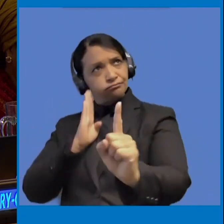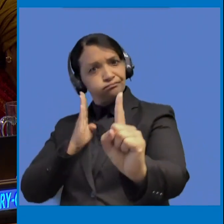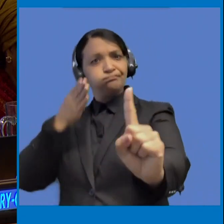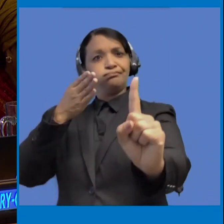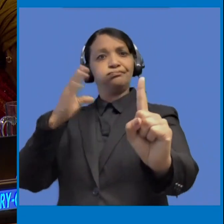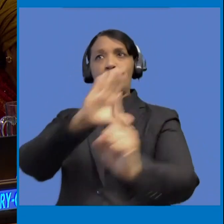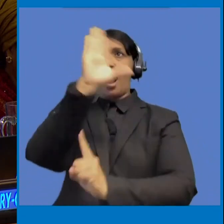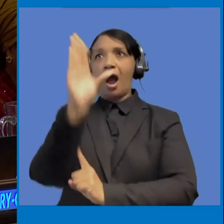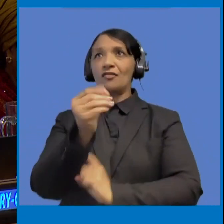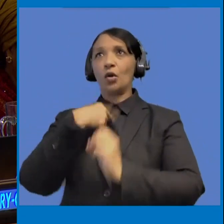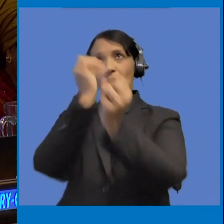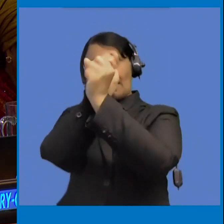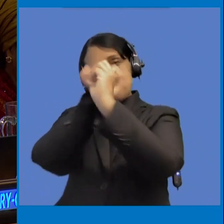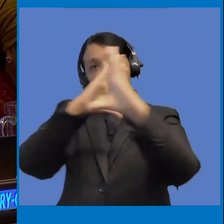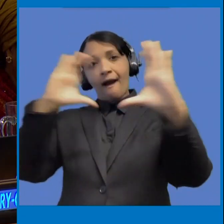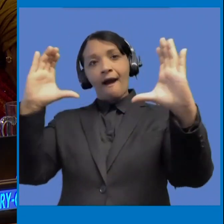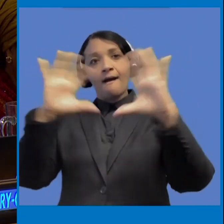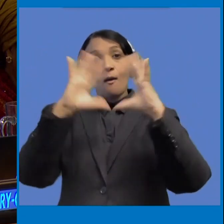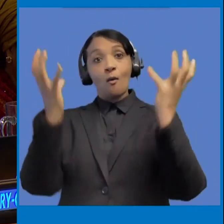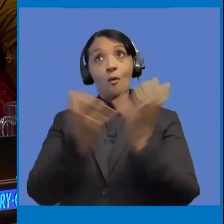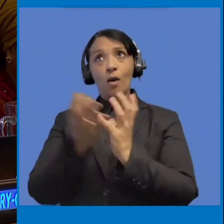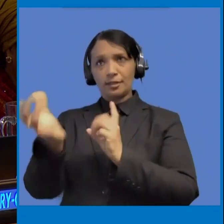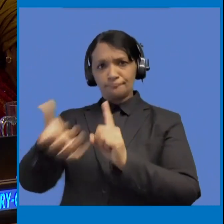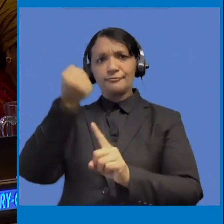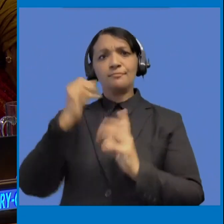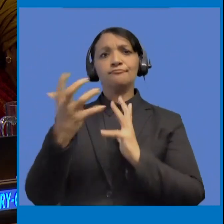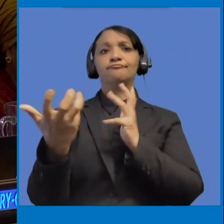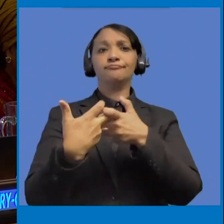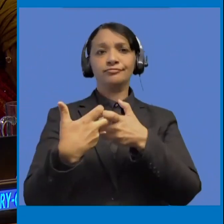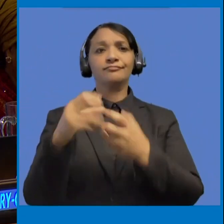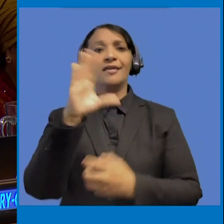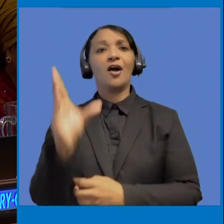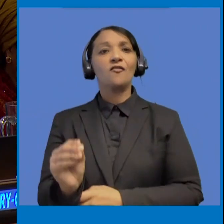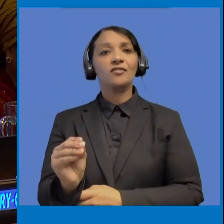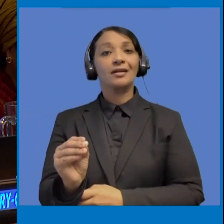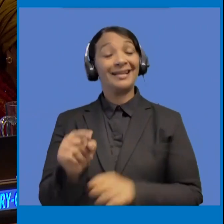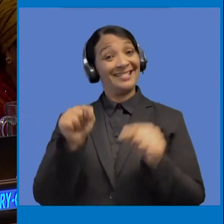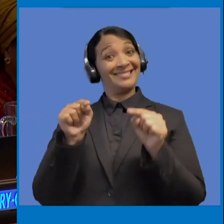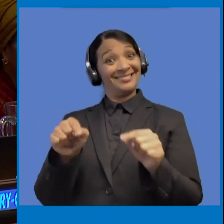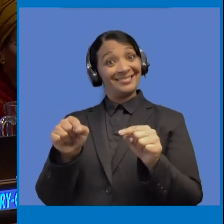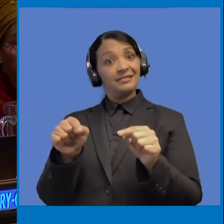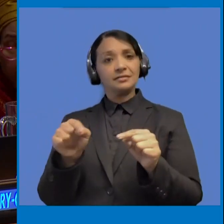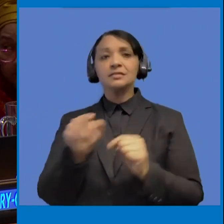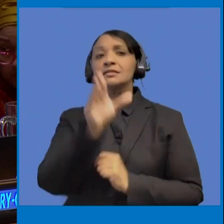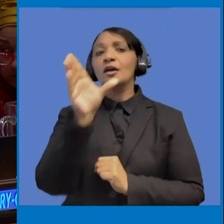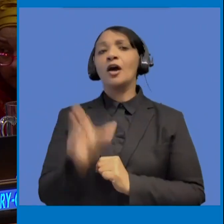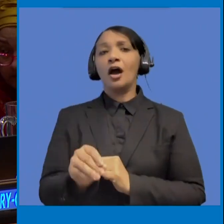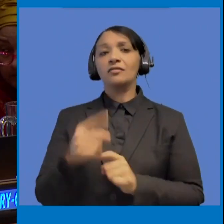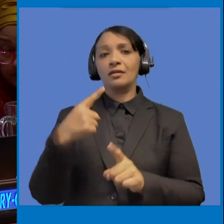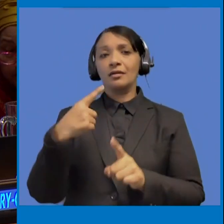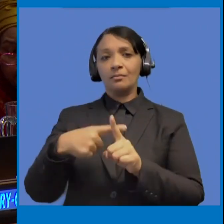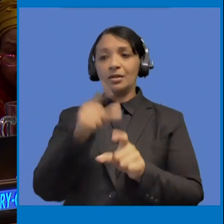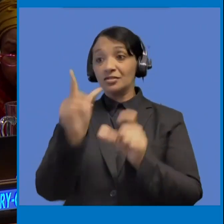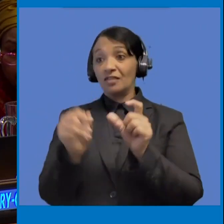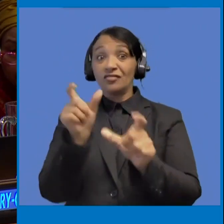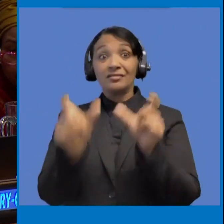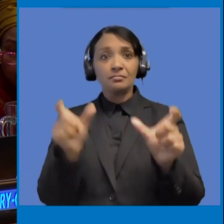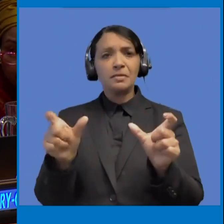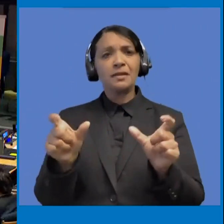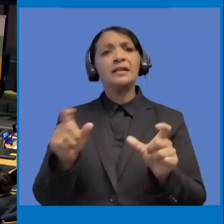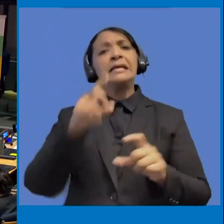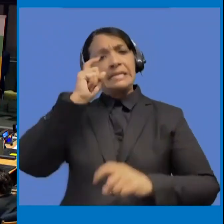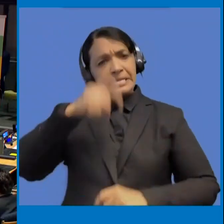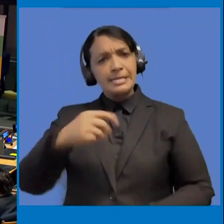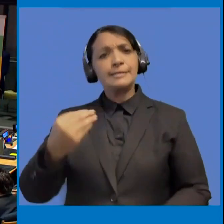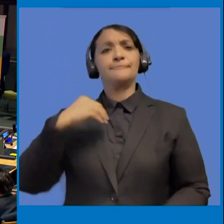Africa the world needs, something that Africa and the Africans deserve. I thank you and wish